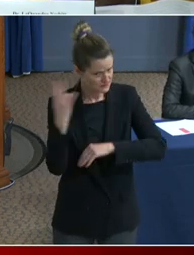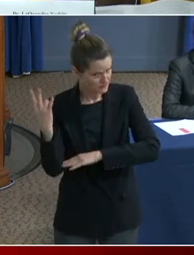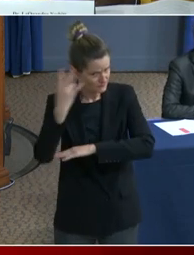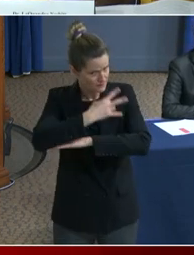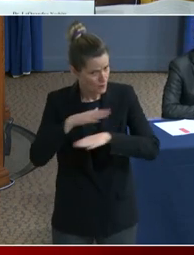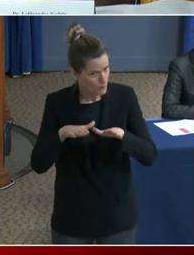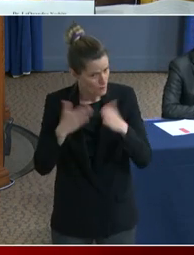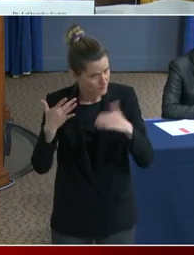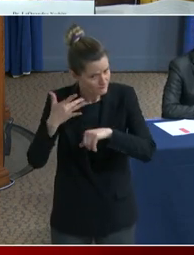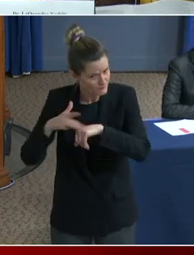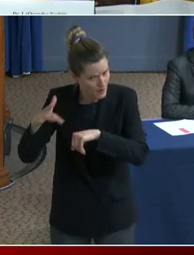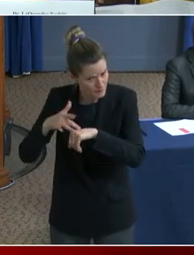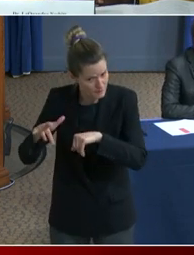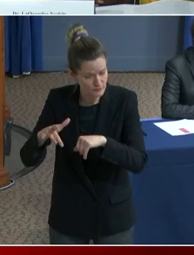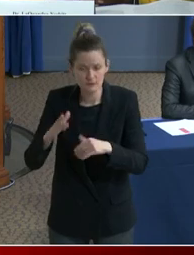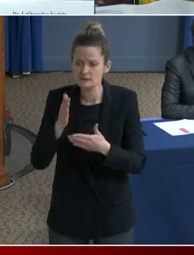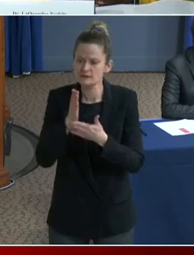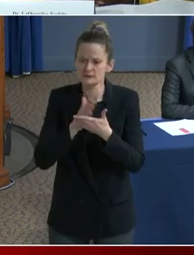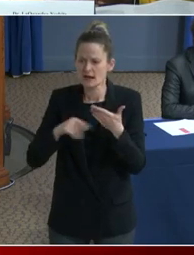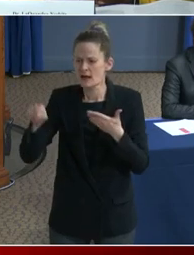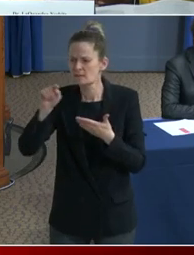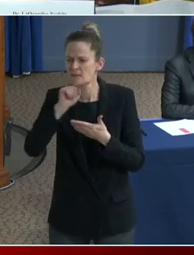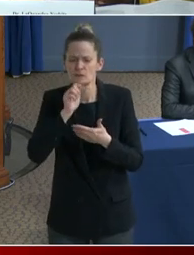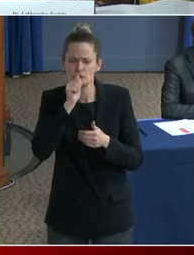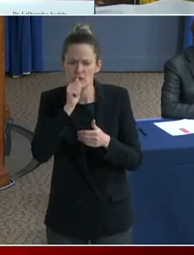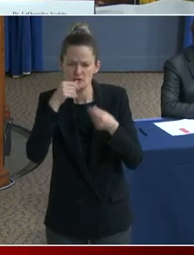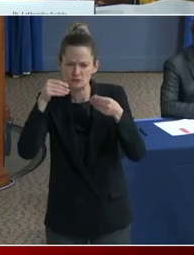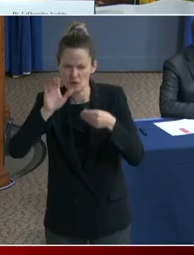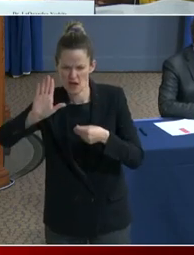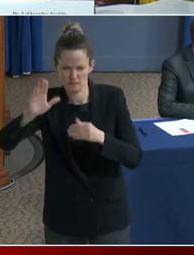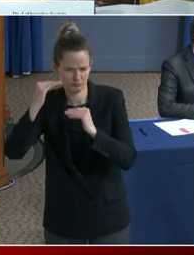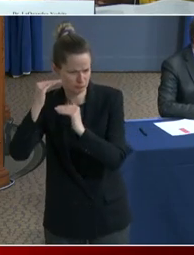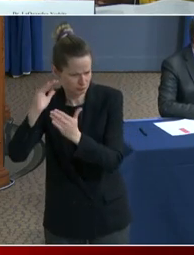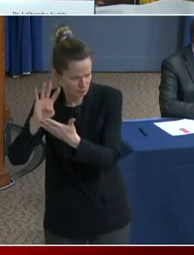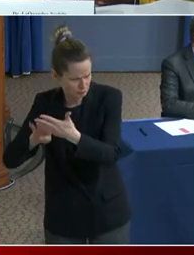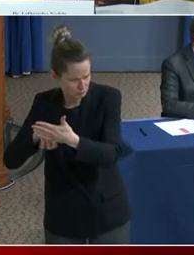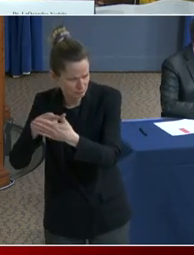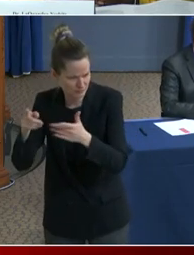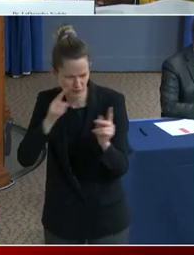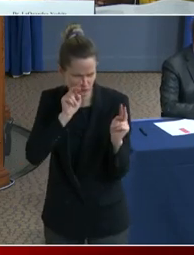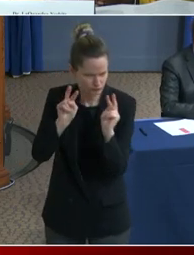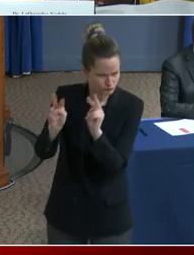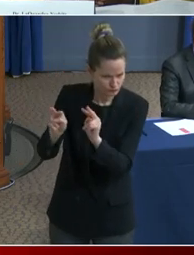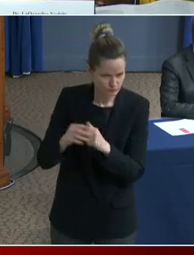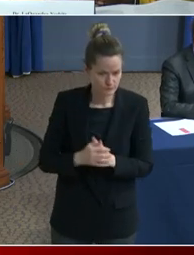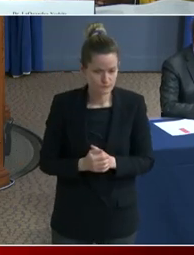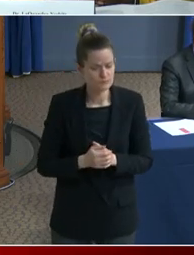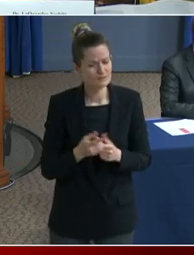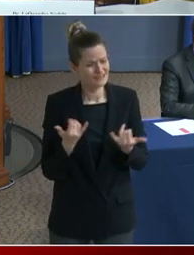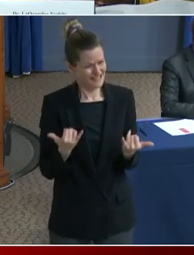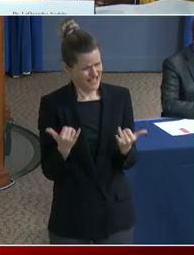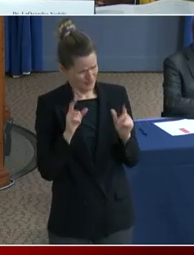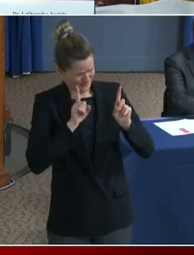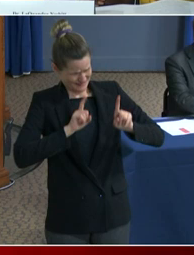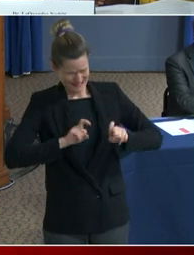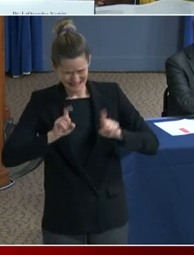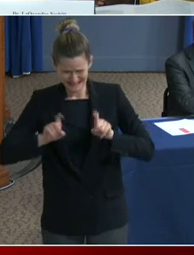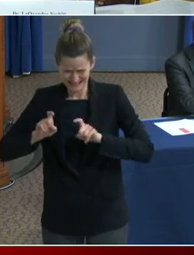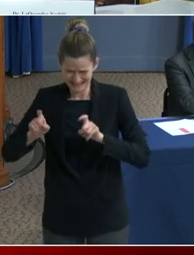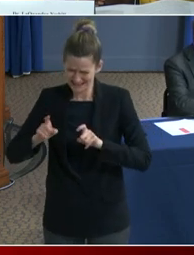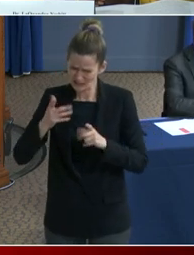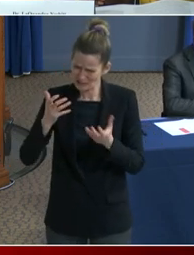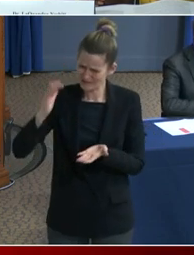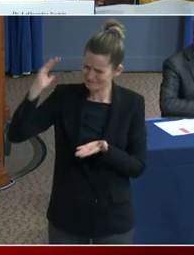appointment. We still have testing, as I mentioned, as a critical part of our strategy to reduce the risk of infection for